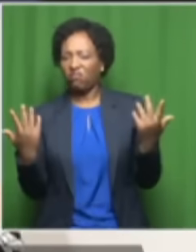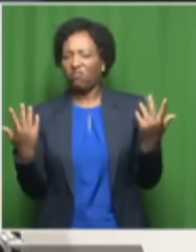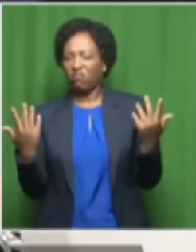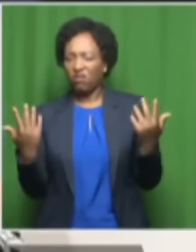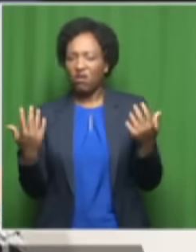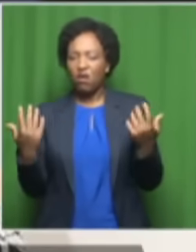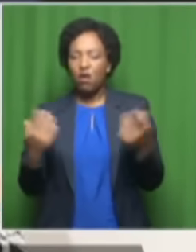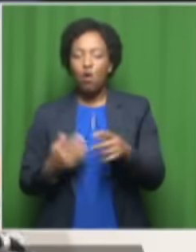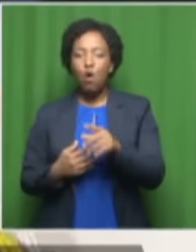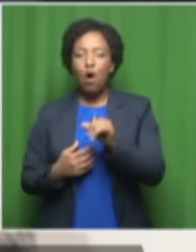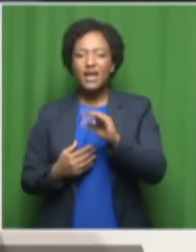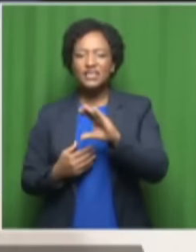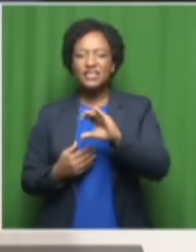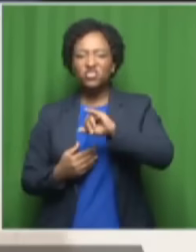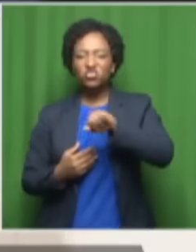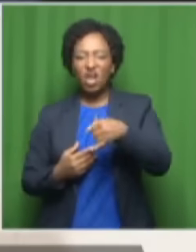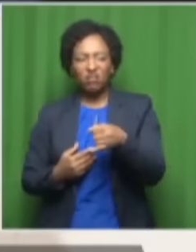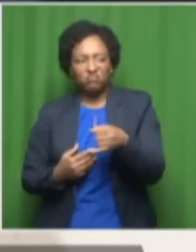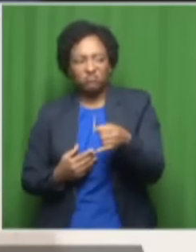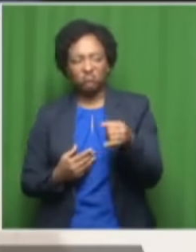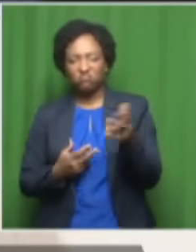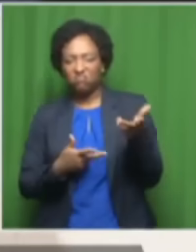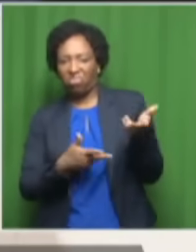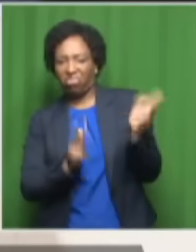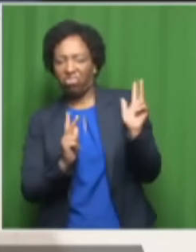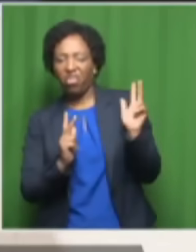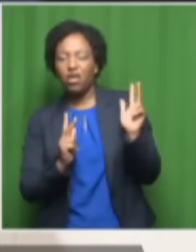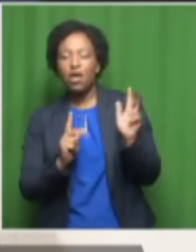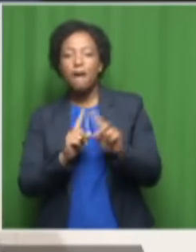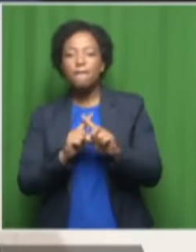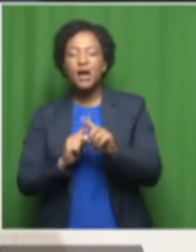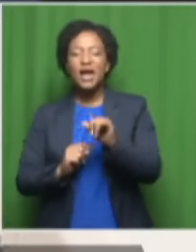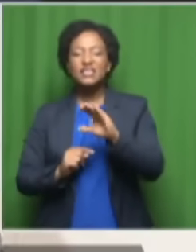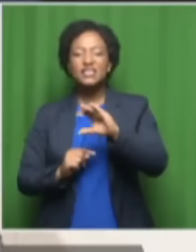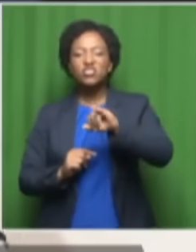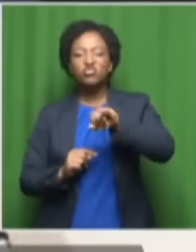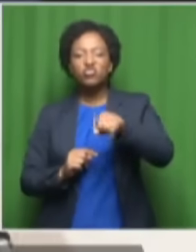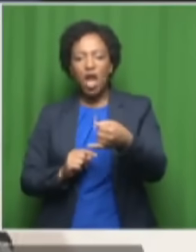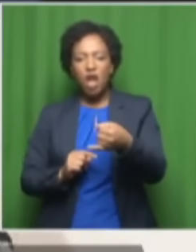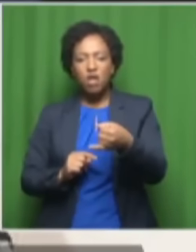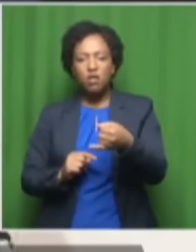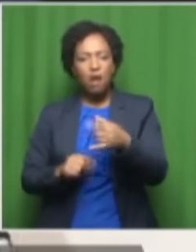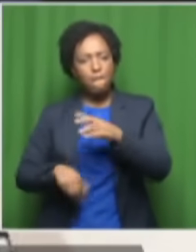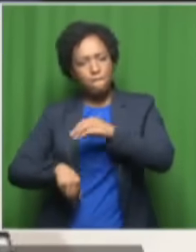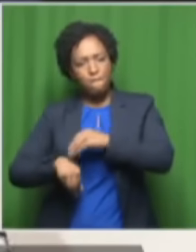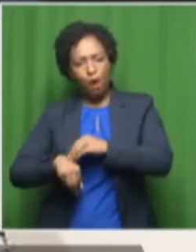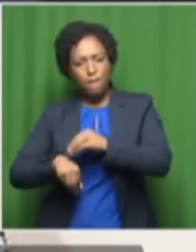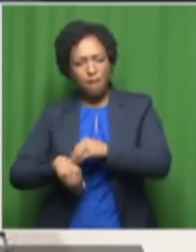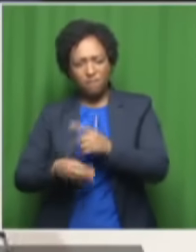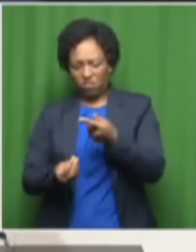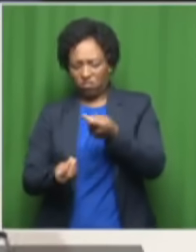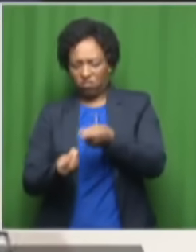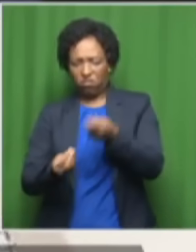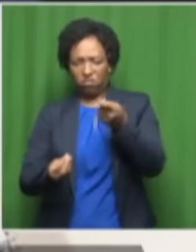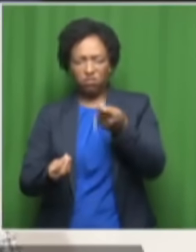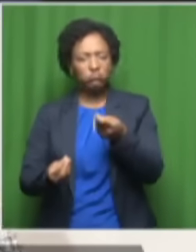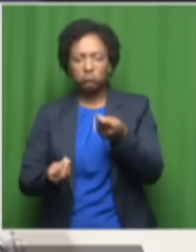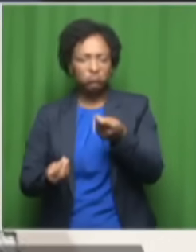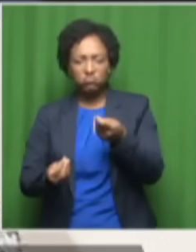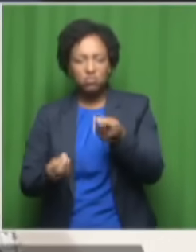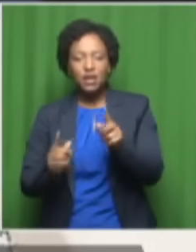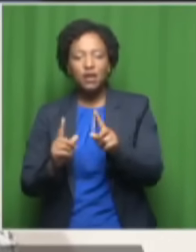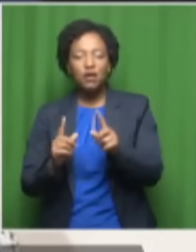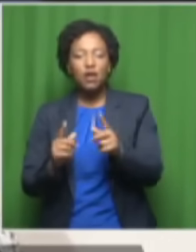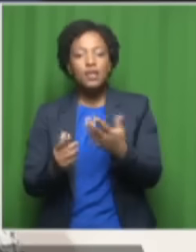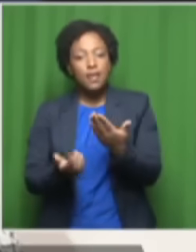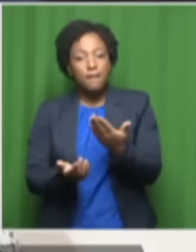the ICJ. So the problem is not the ICJ and their finding. And if I could just throw out a speculation here, they might